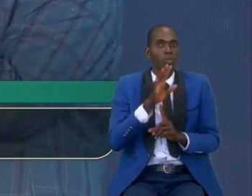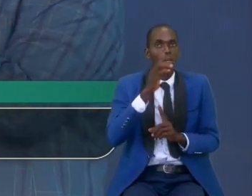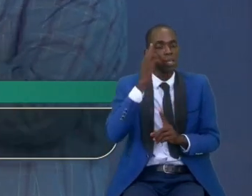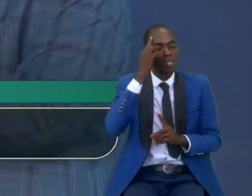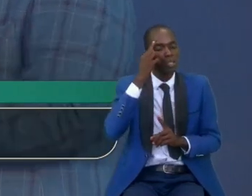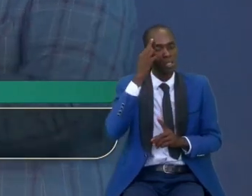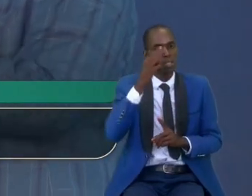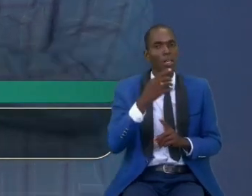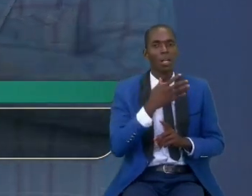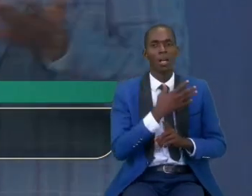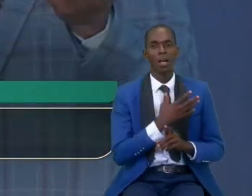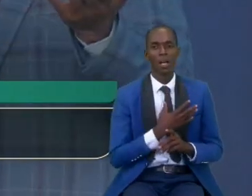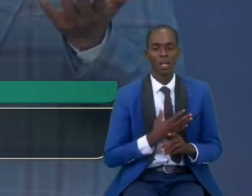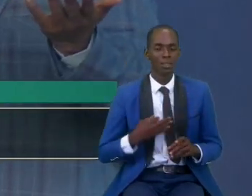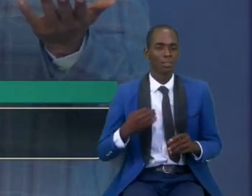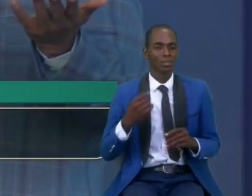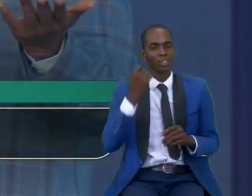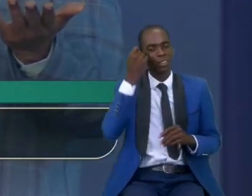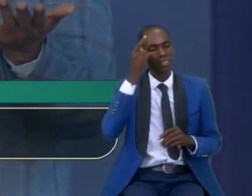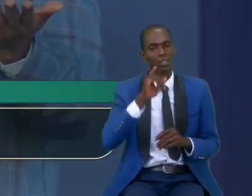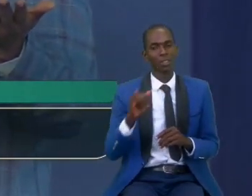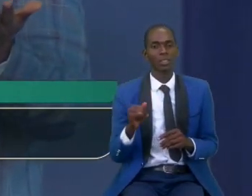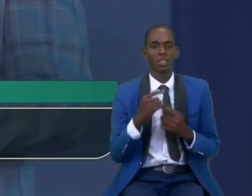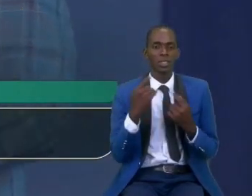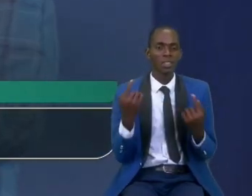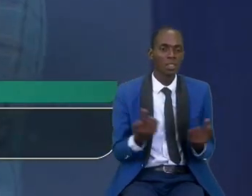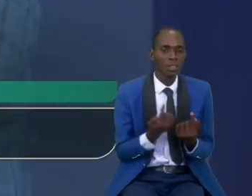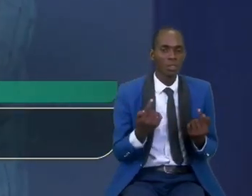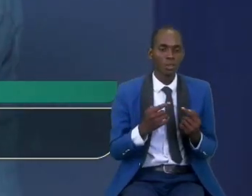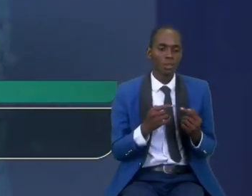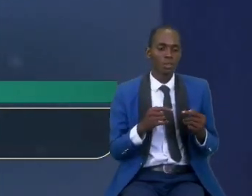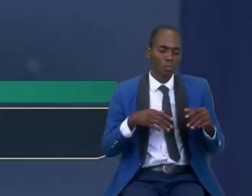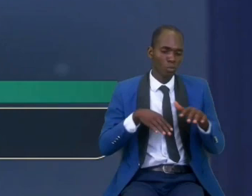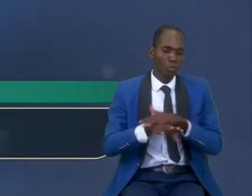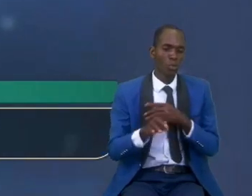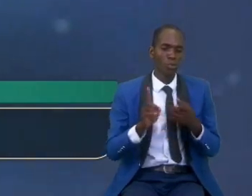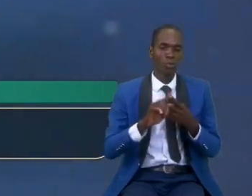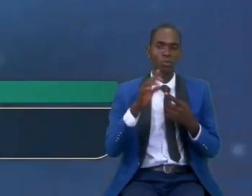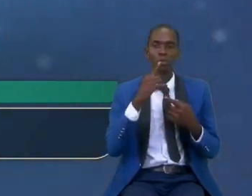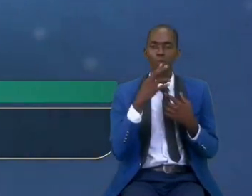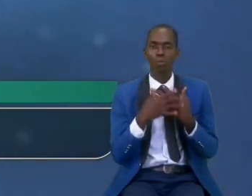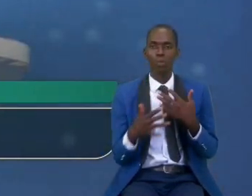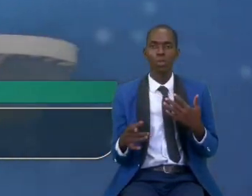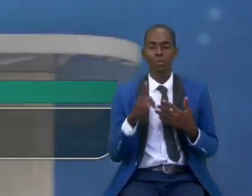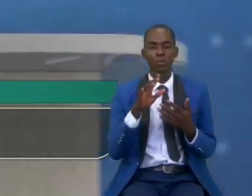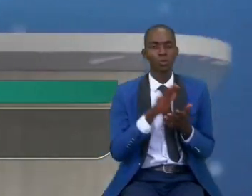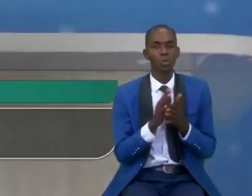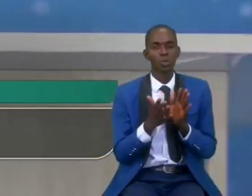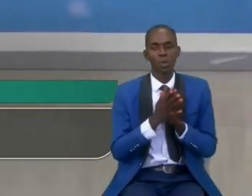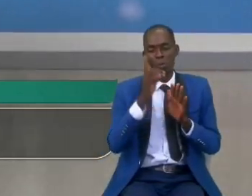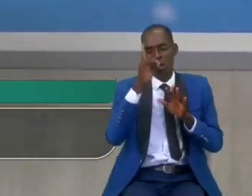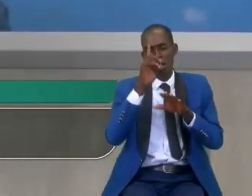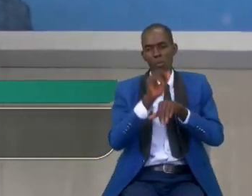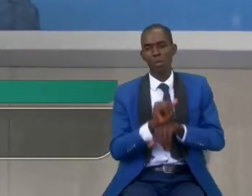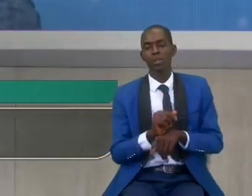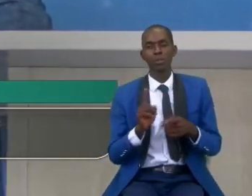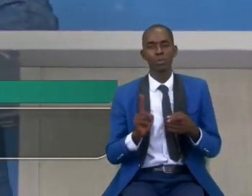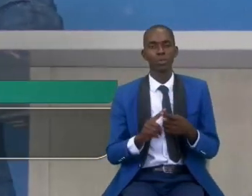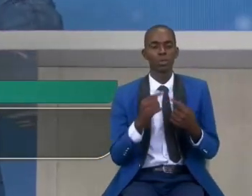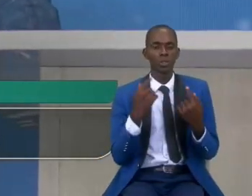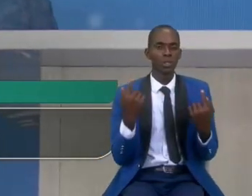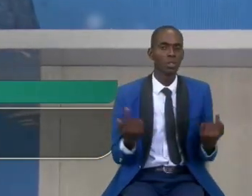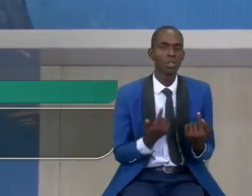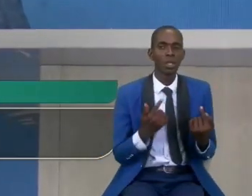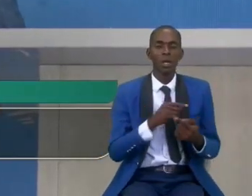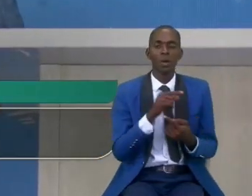your blood. Sin. If you become addicted to it, sin. And when those inventions of corruption